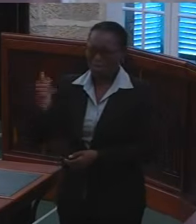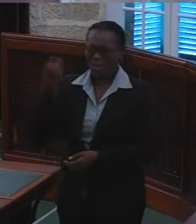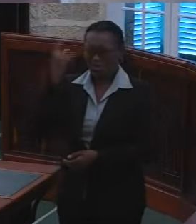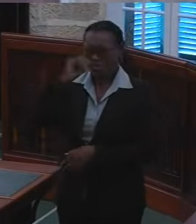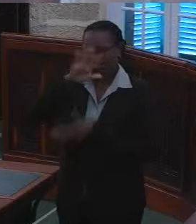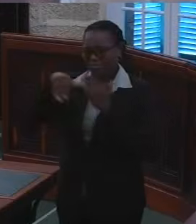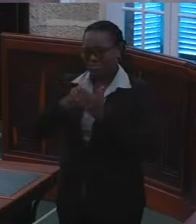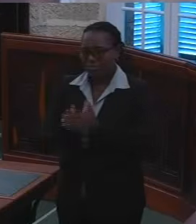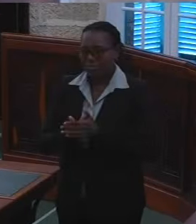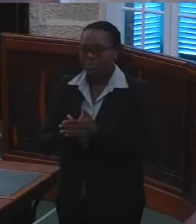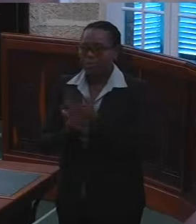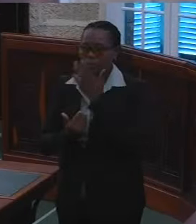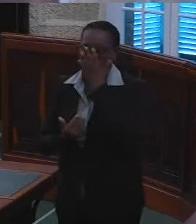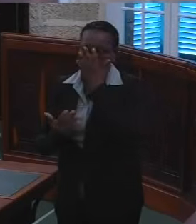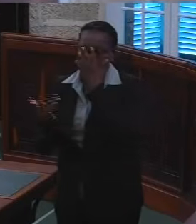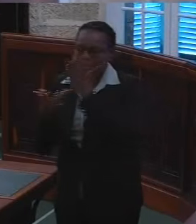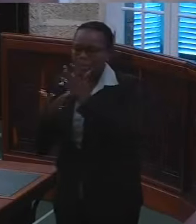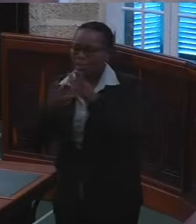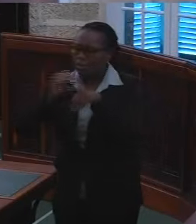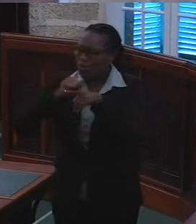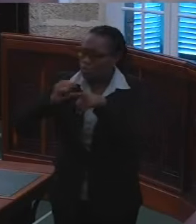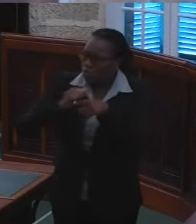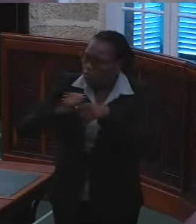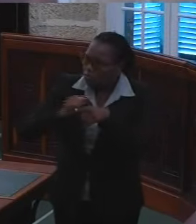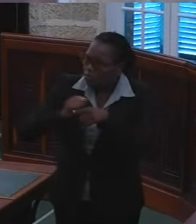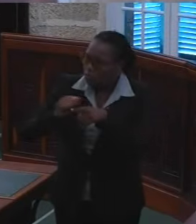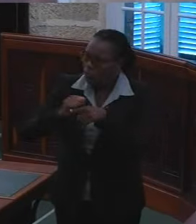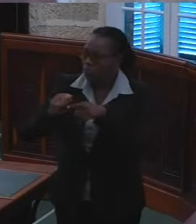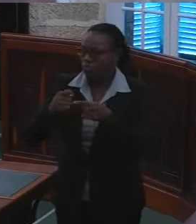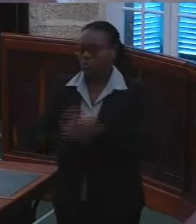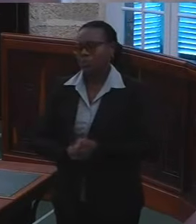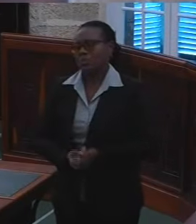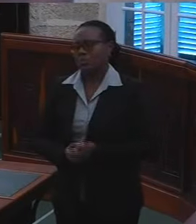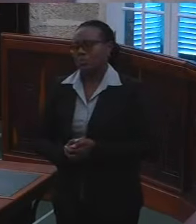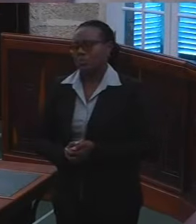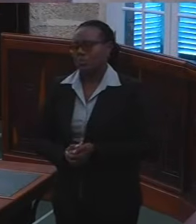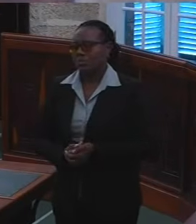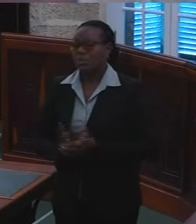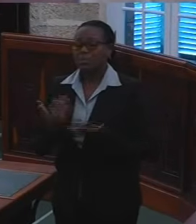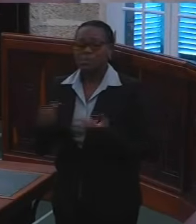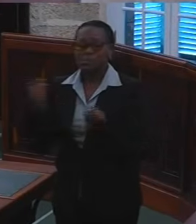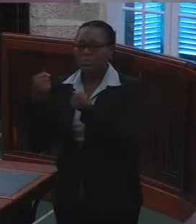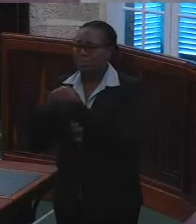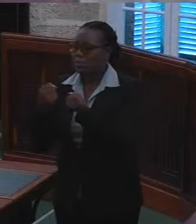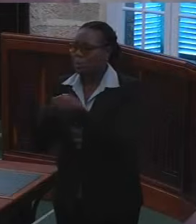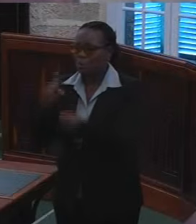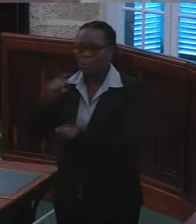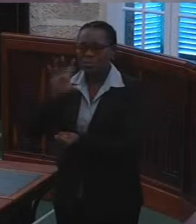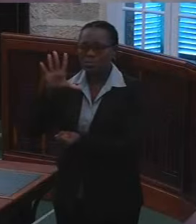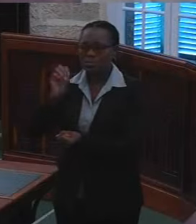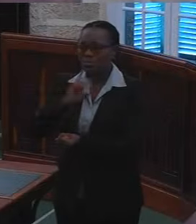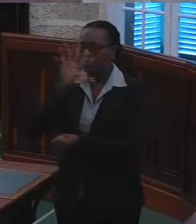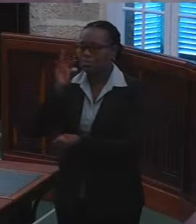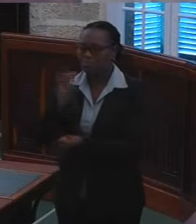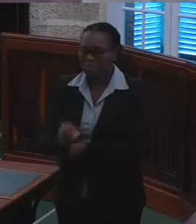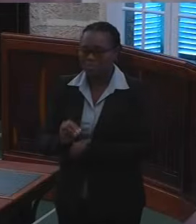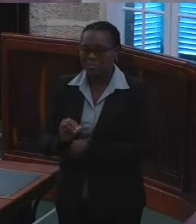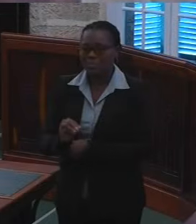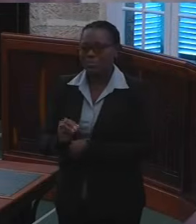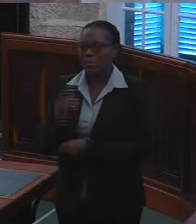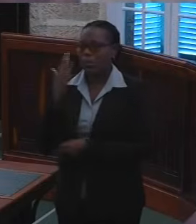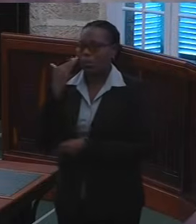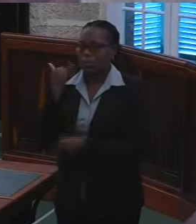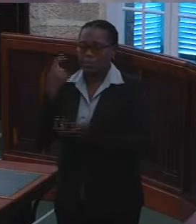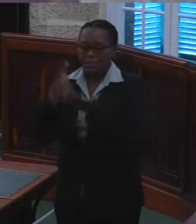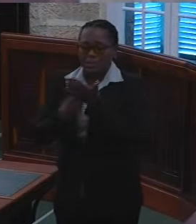training, technological training as part of the conversation, I would support 150% because we sometimes take it